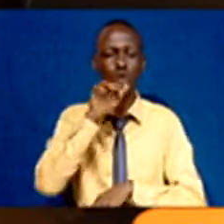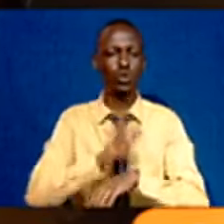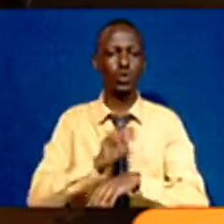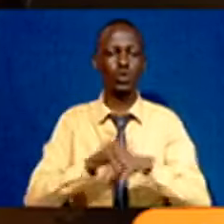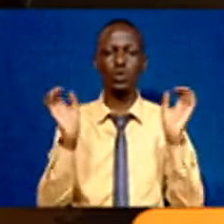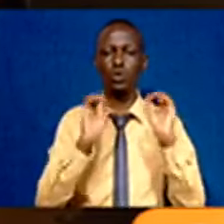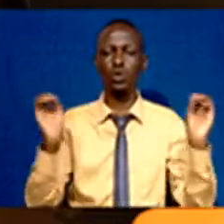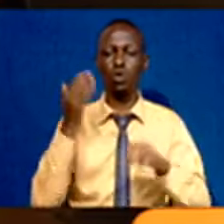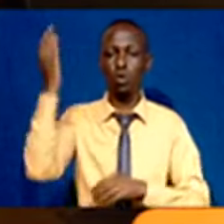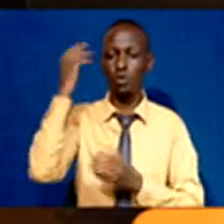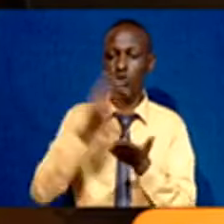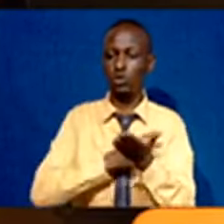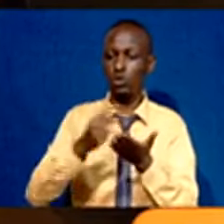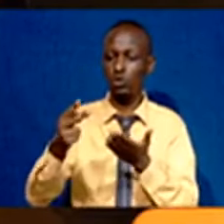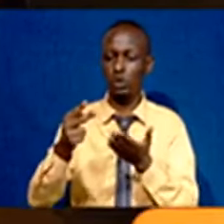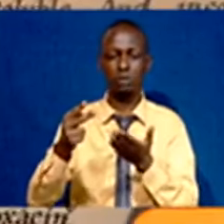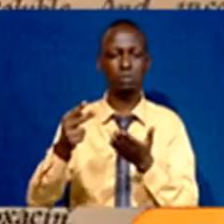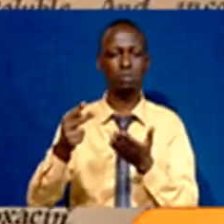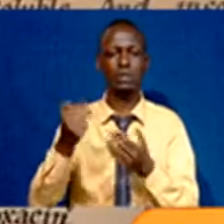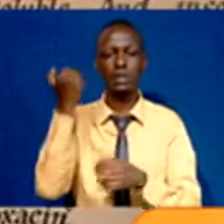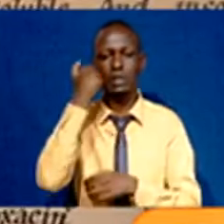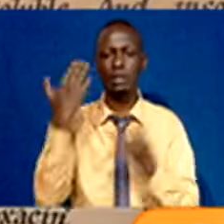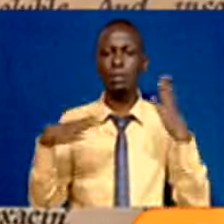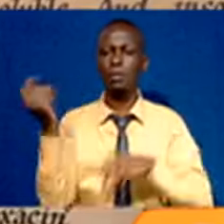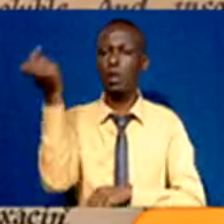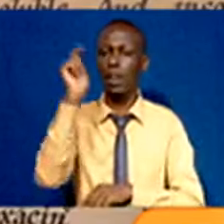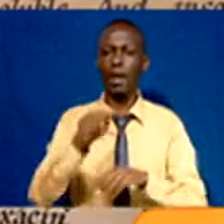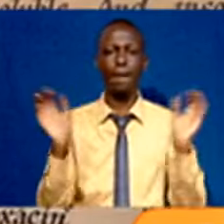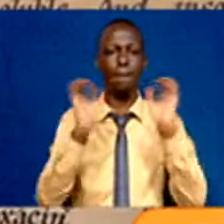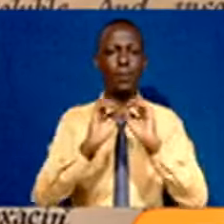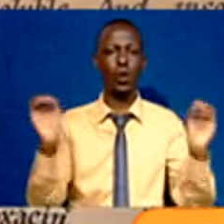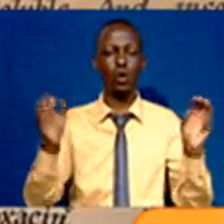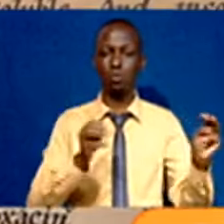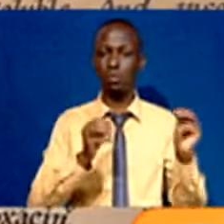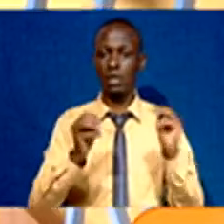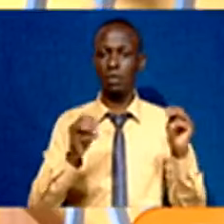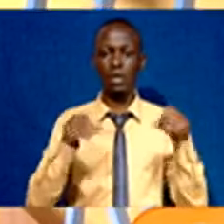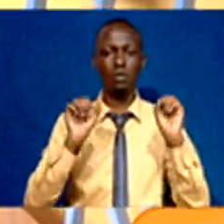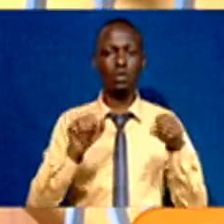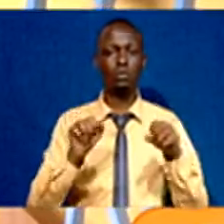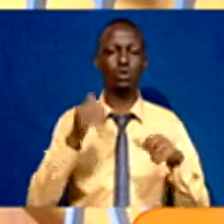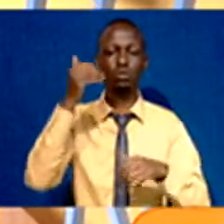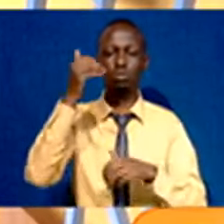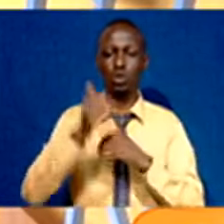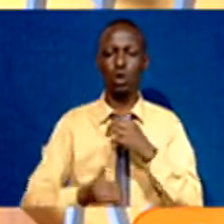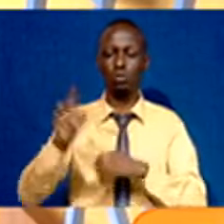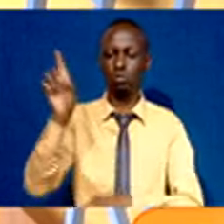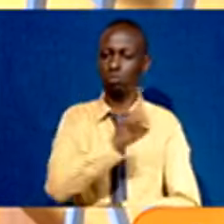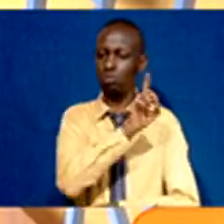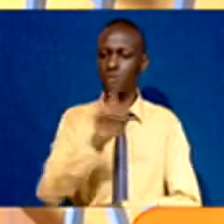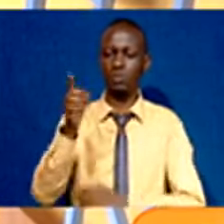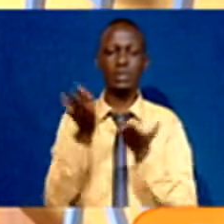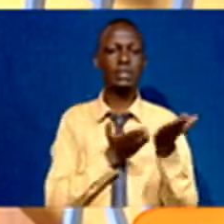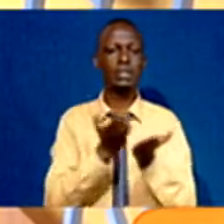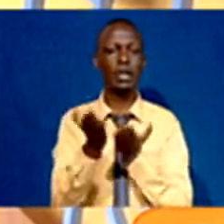the past 2 weeks, this room has not received a single patient, prompting the management to halt outpatient services, compounding the